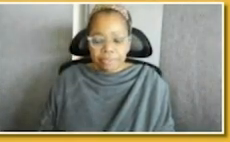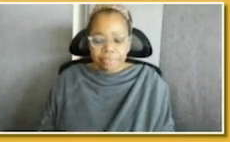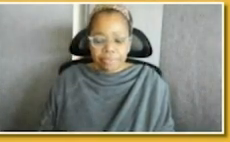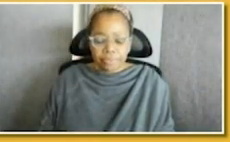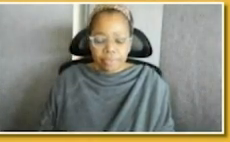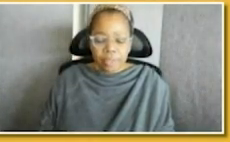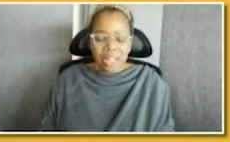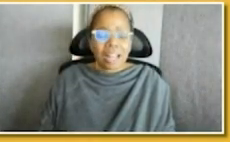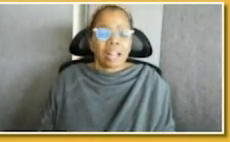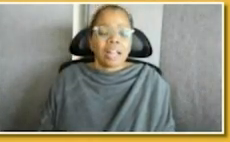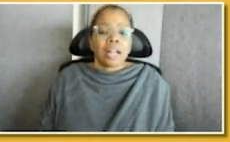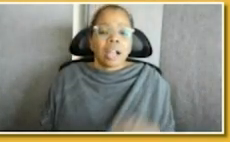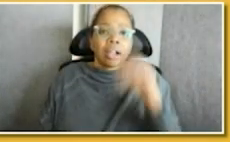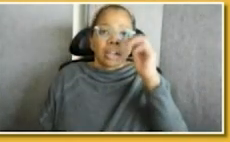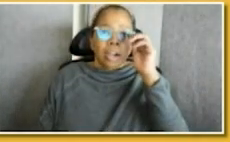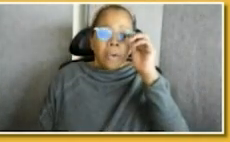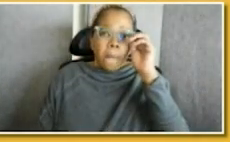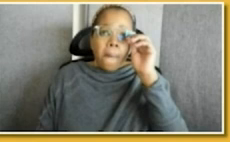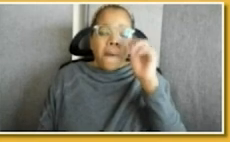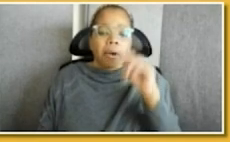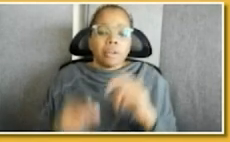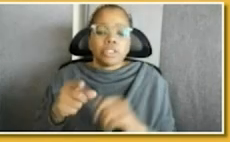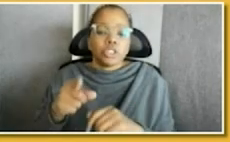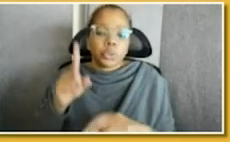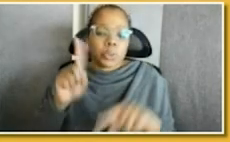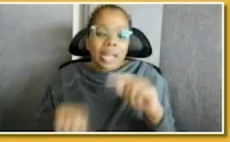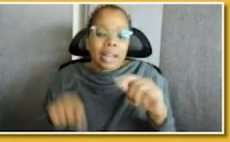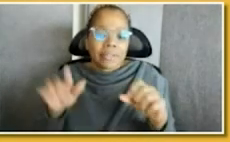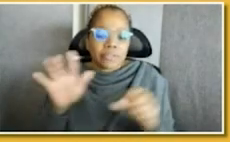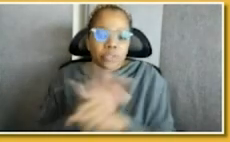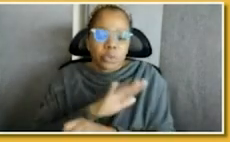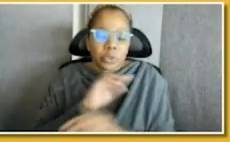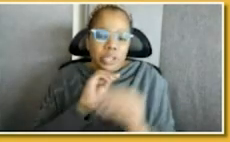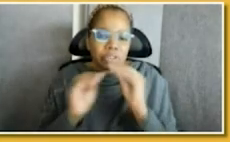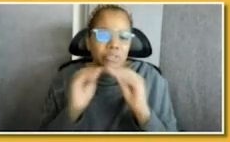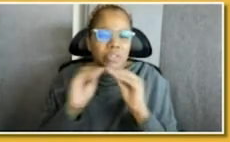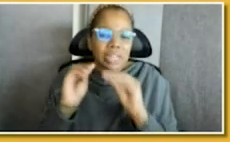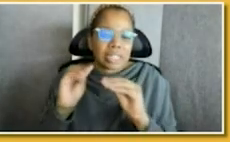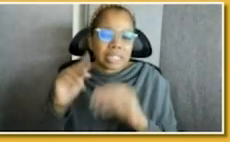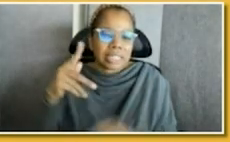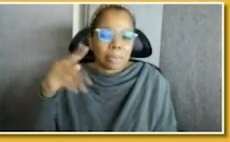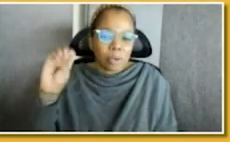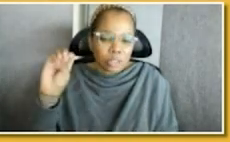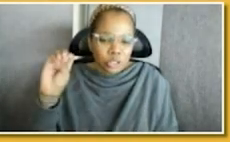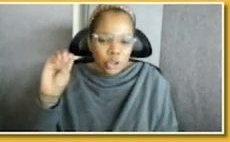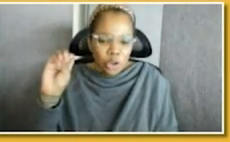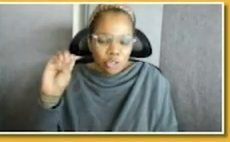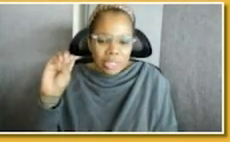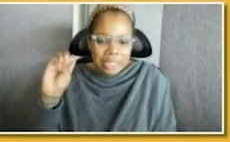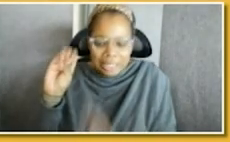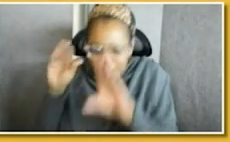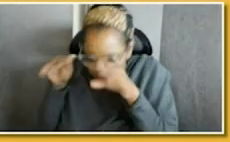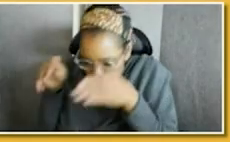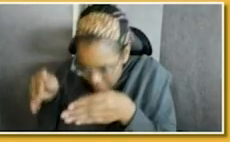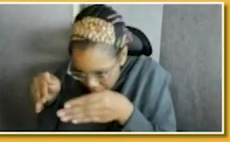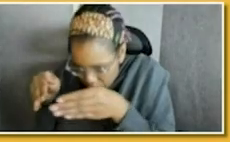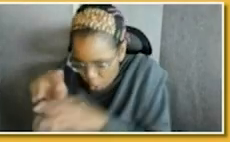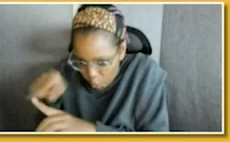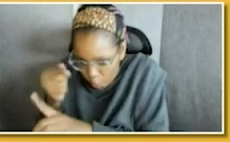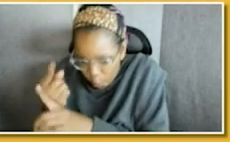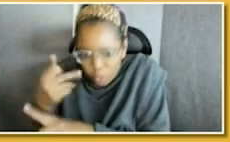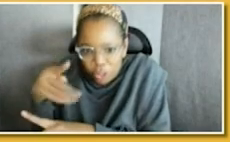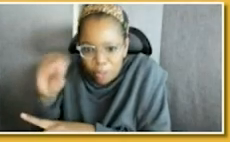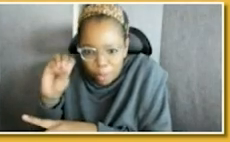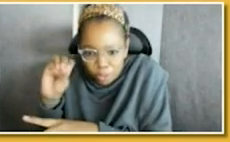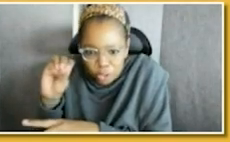that you can't fully fix the Postal Service in a vacuum. You know, the Postal Service is part of a mail industry,